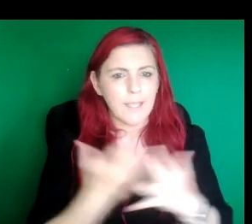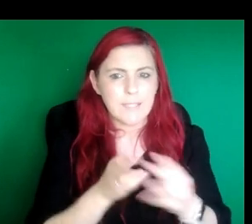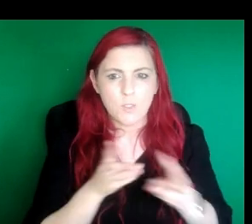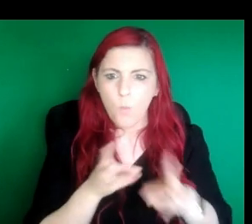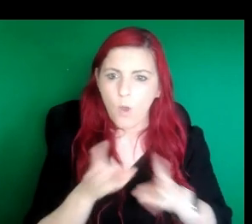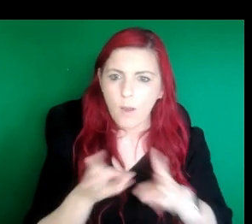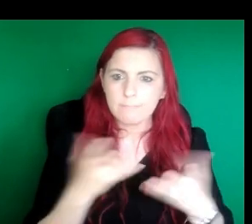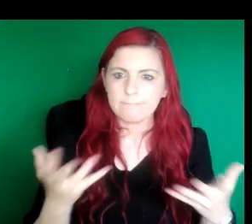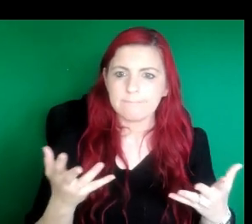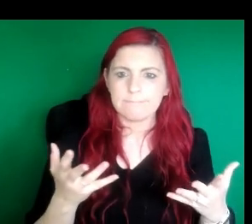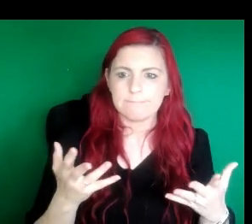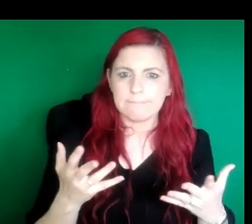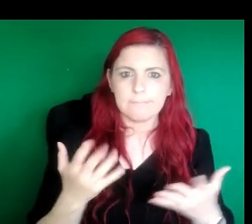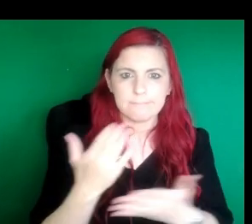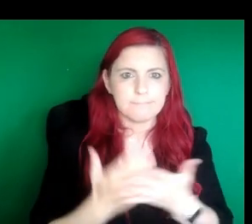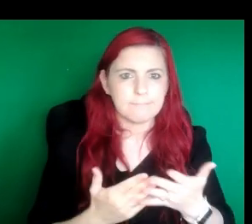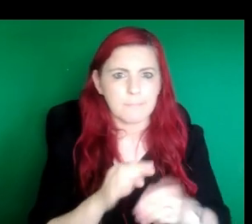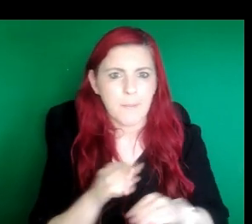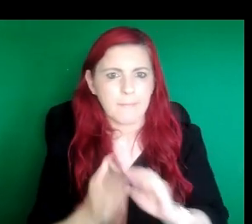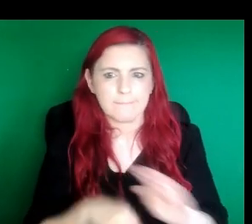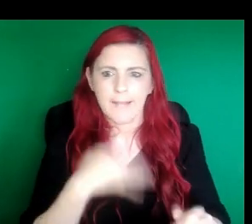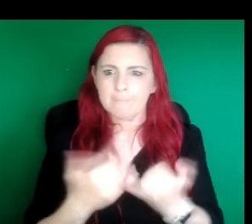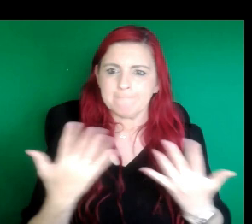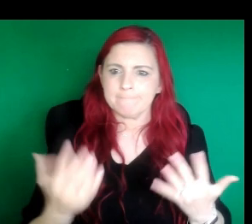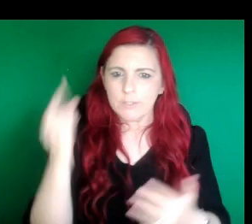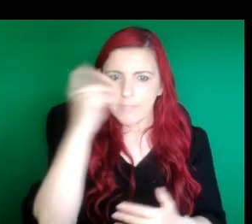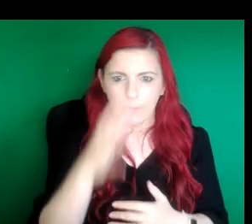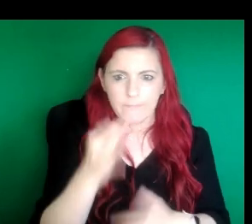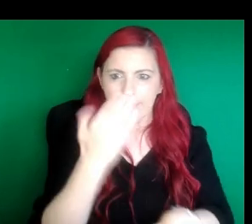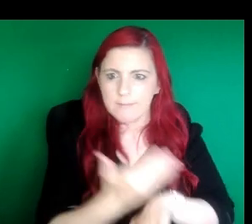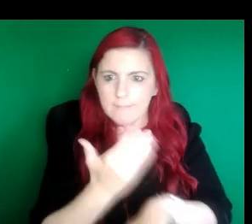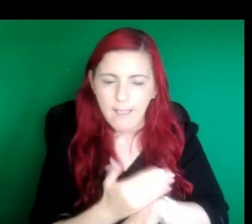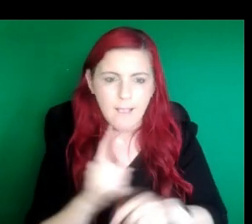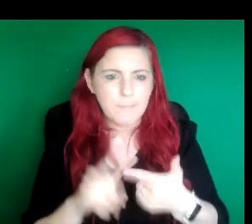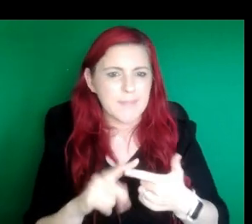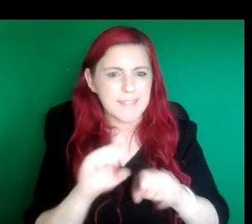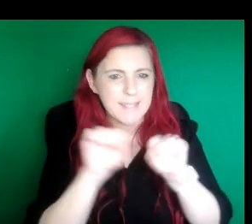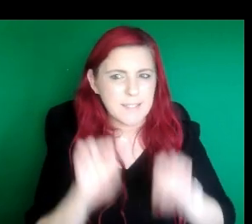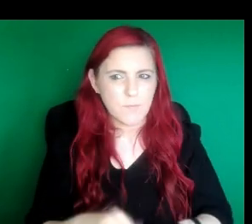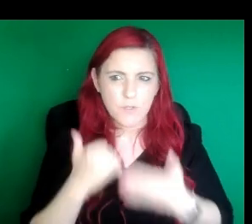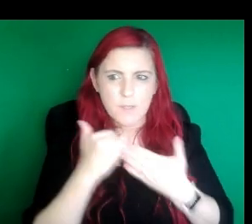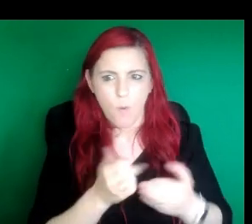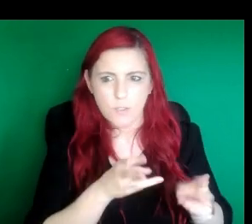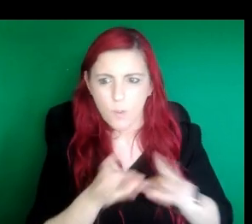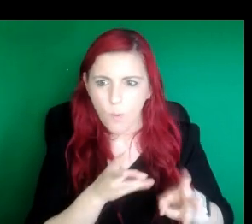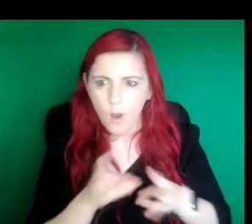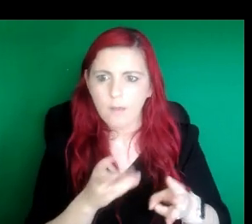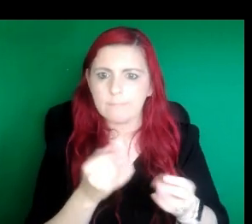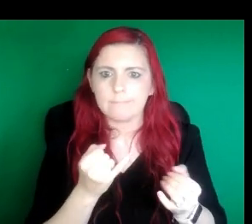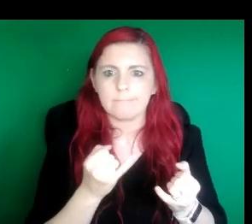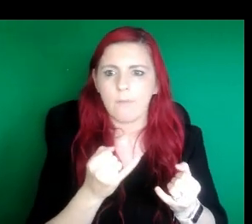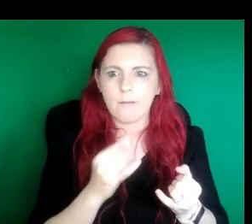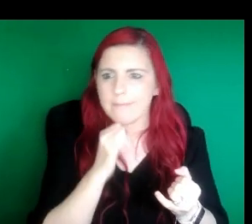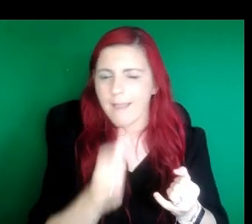Access to work is a big issue too. So people had difficulty finding employment. Systems for aiding work are not necessarily fit for purpose. If